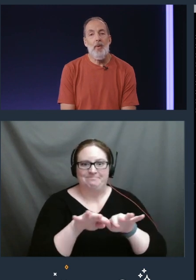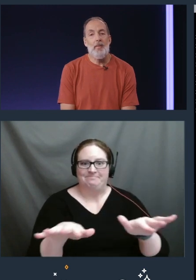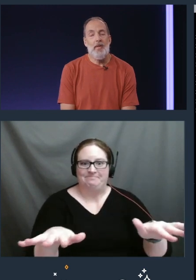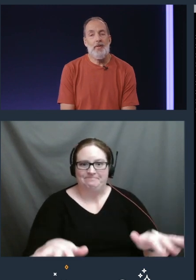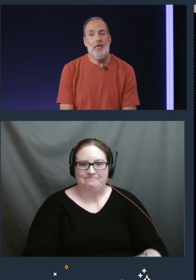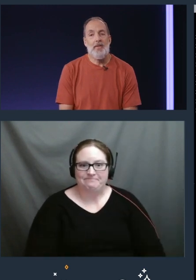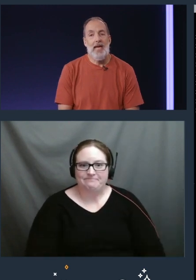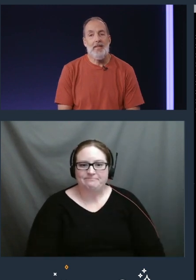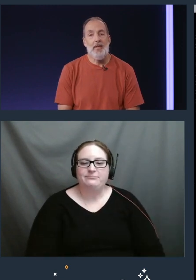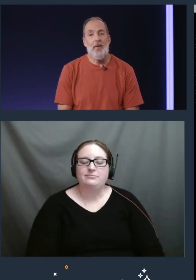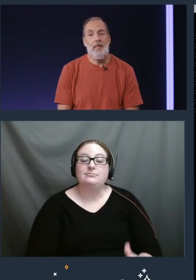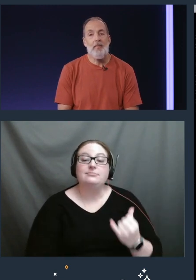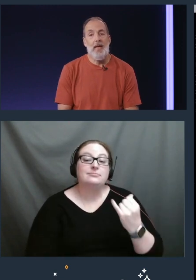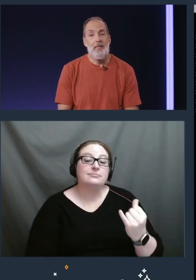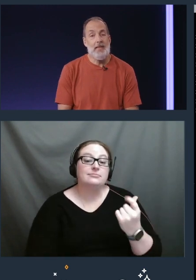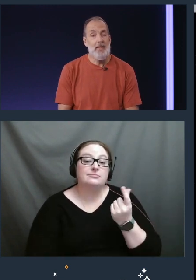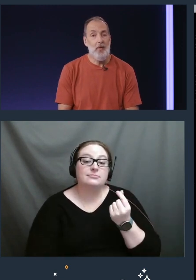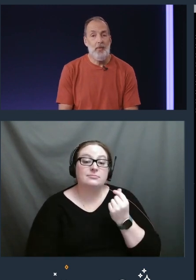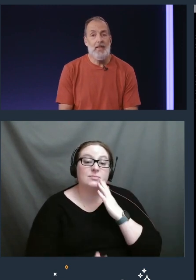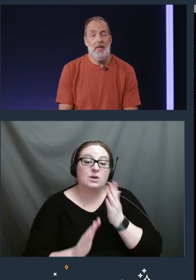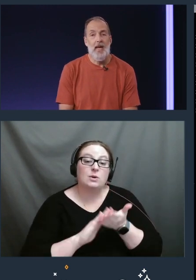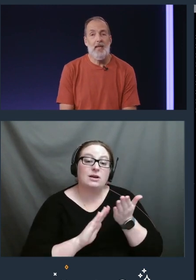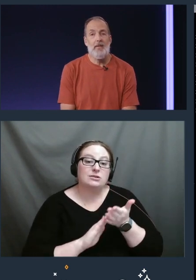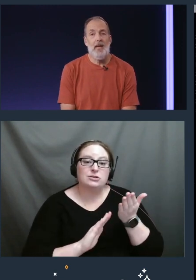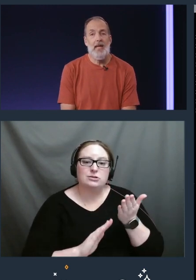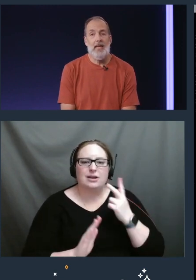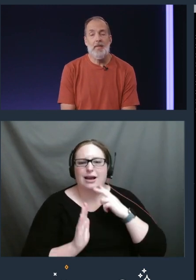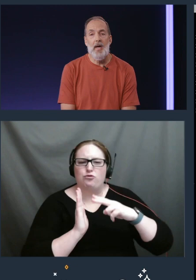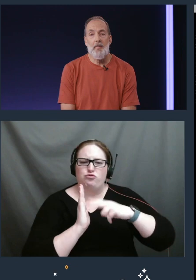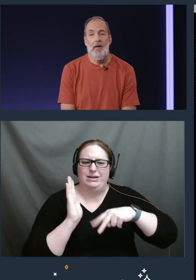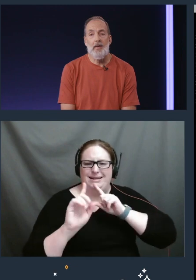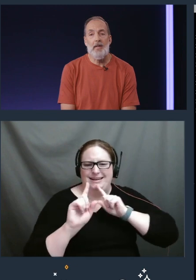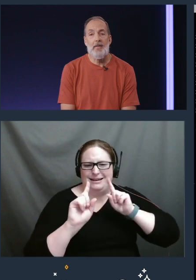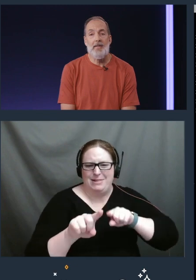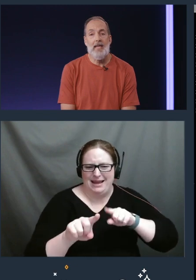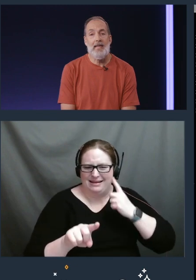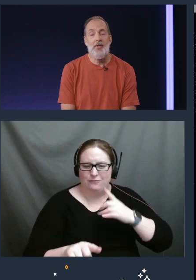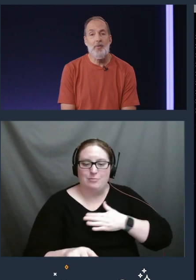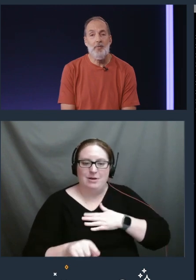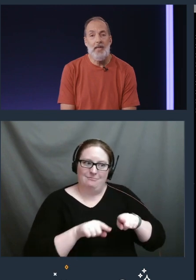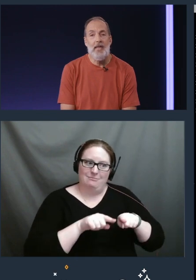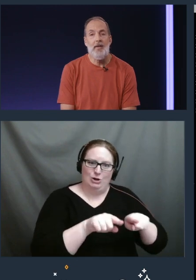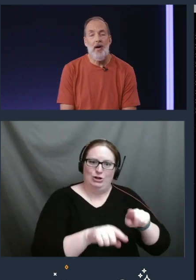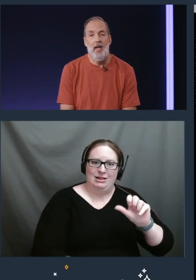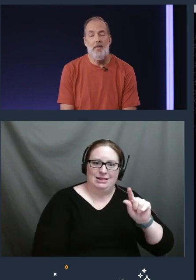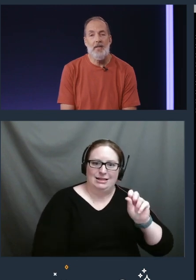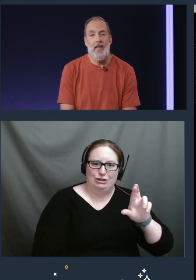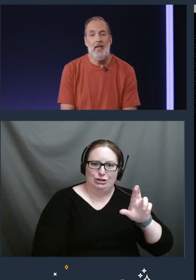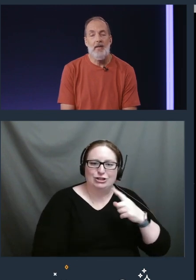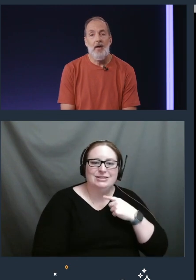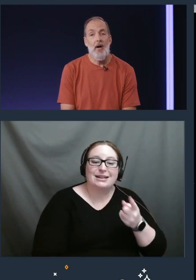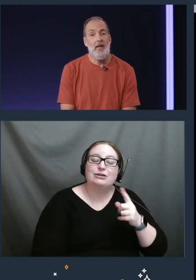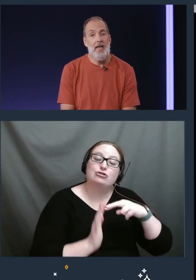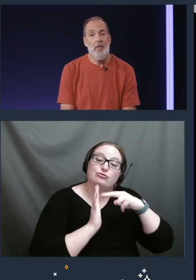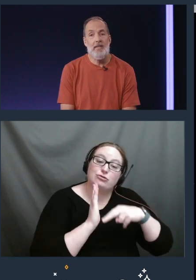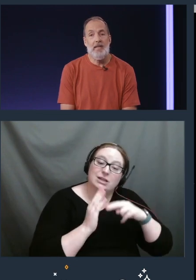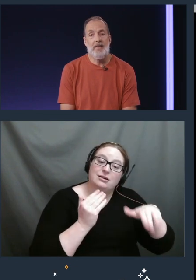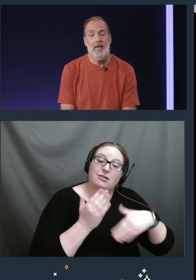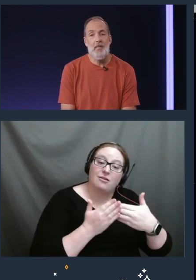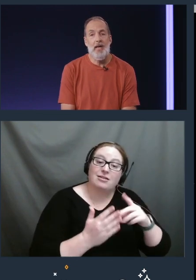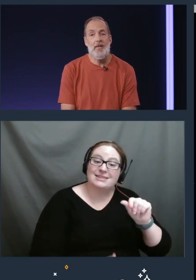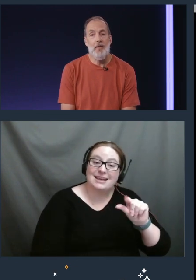Now, what I'm going to do is execute basically a read command against my parallel cluster, telling it to read all of the data, all